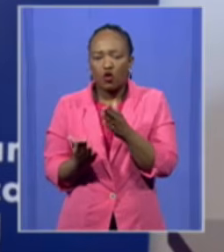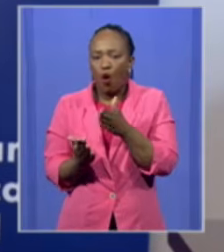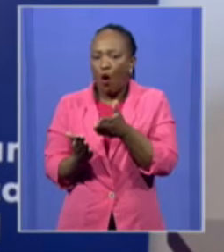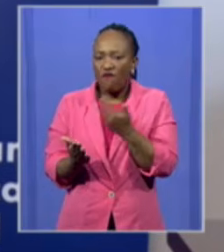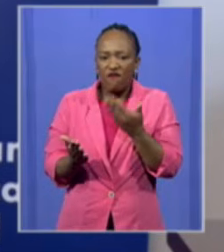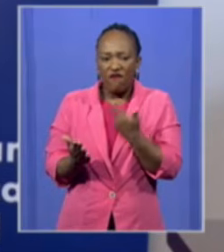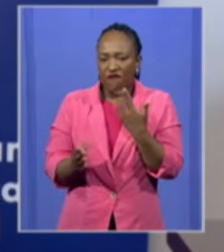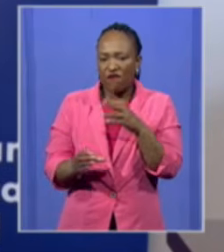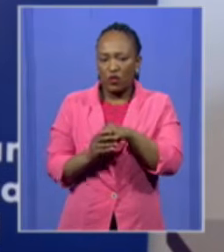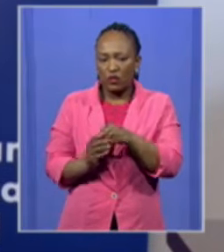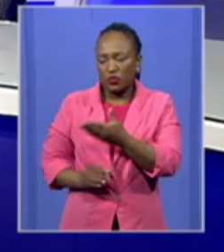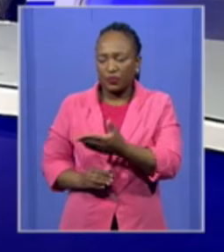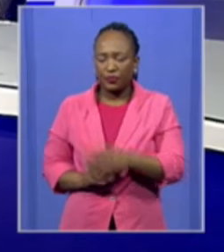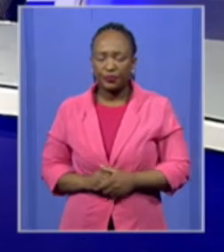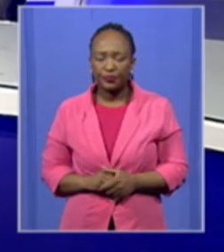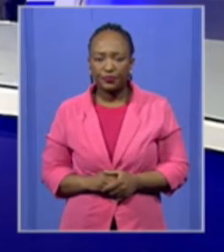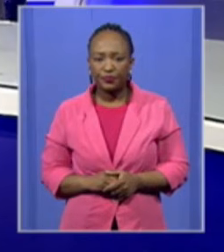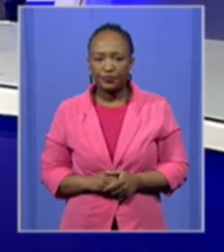content.